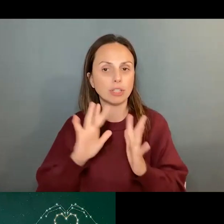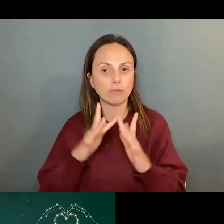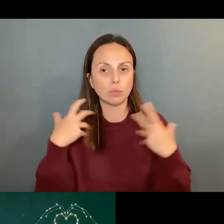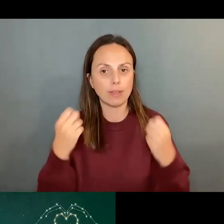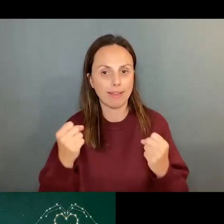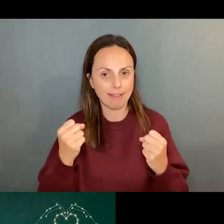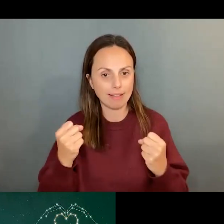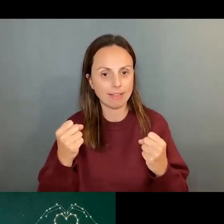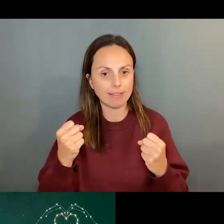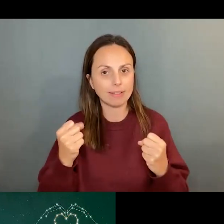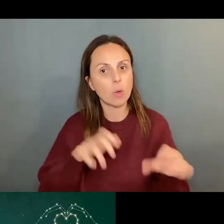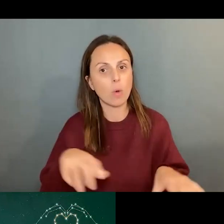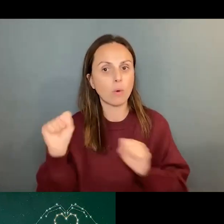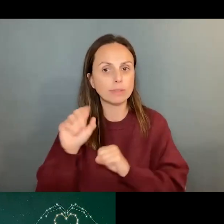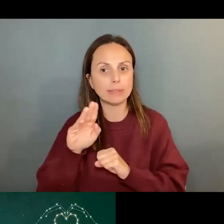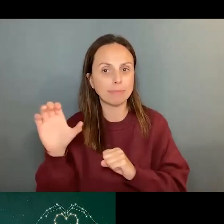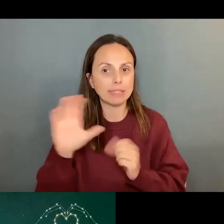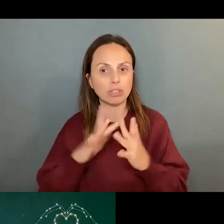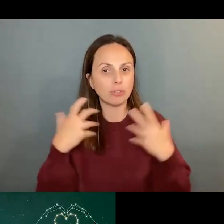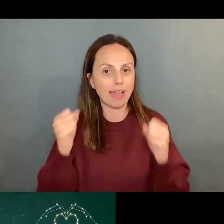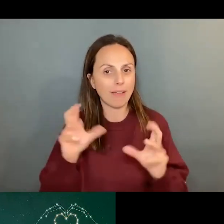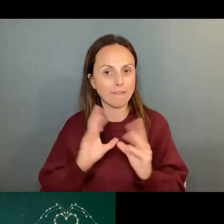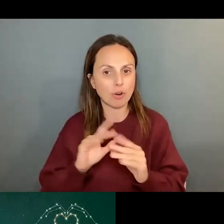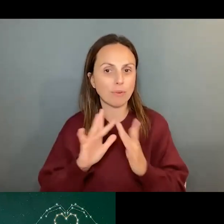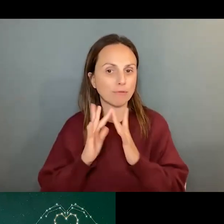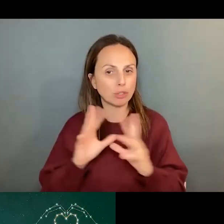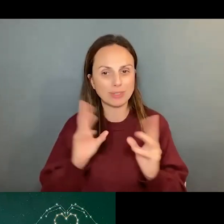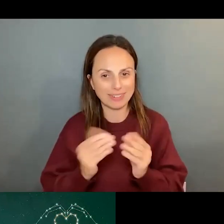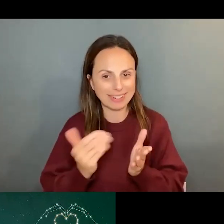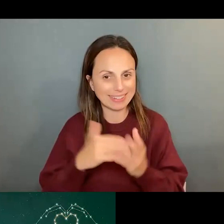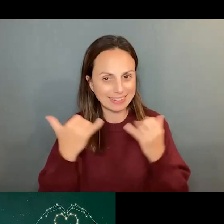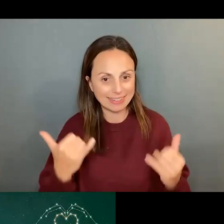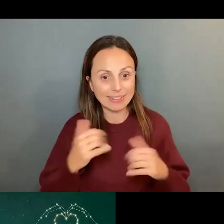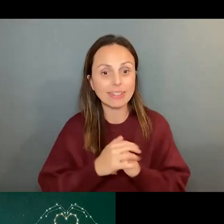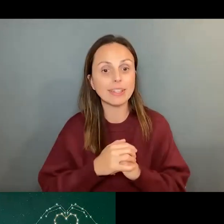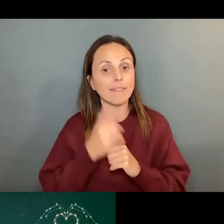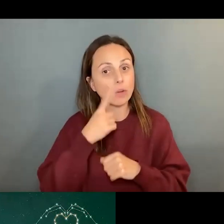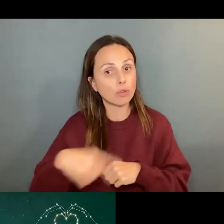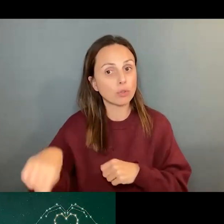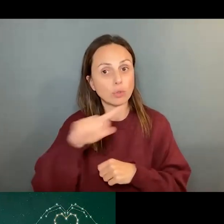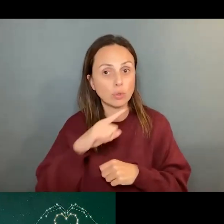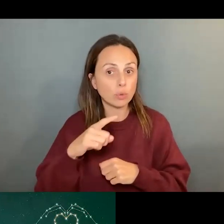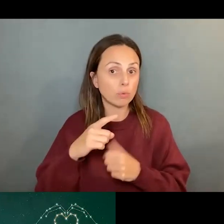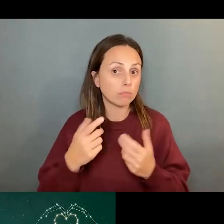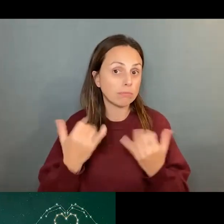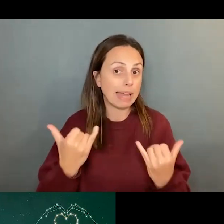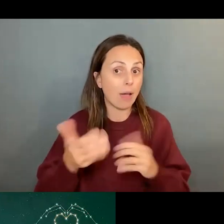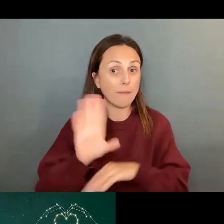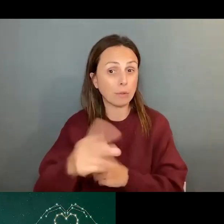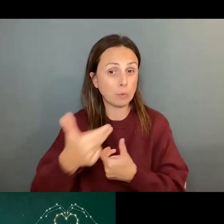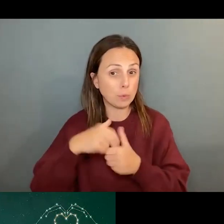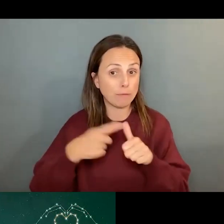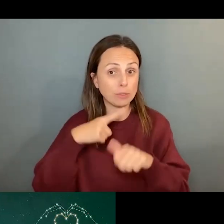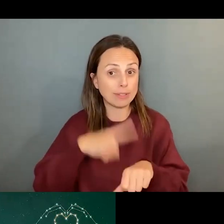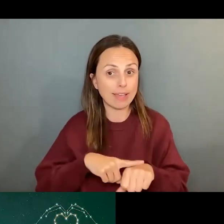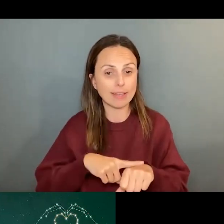hosting the BC Digital Health Forum, our virtual sessions again today. For those of you just joining this afternoon,